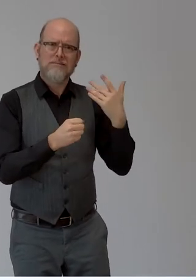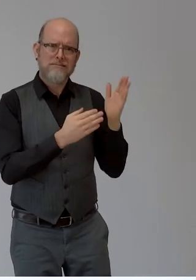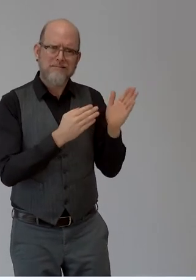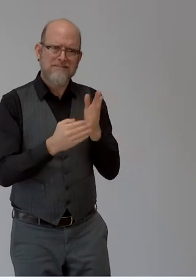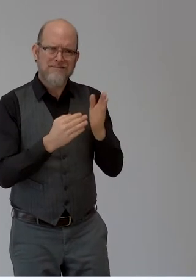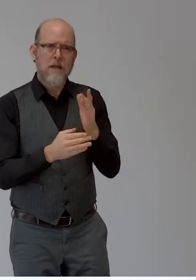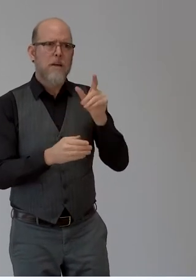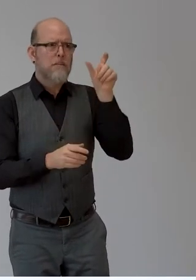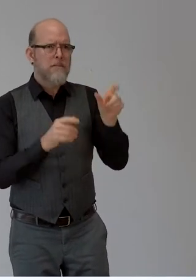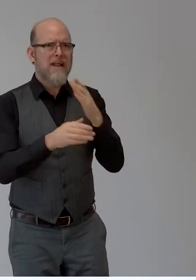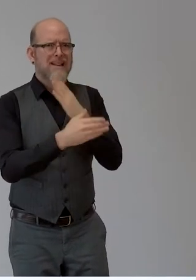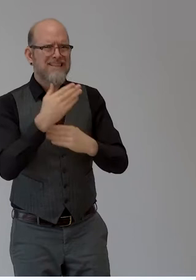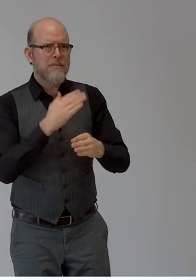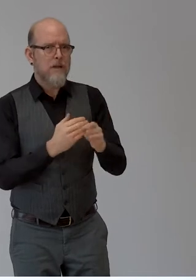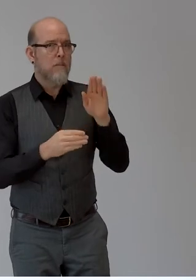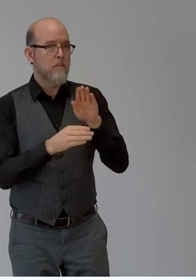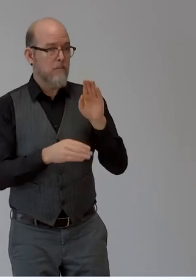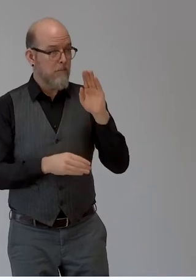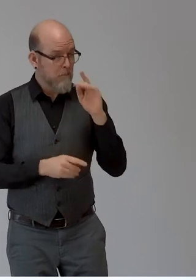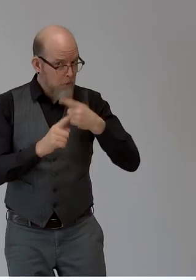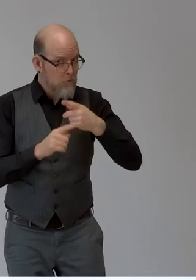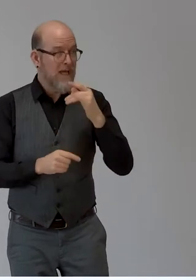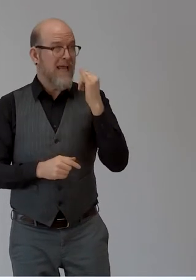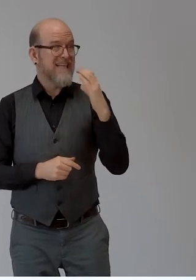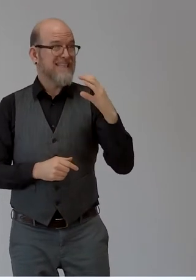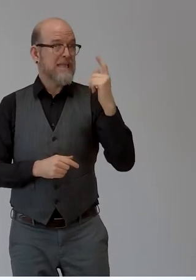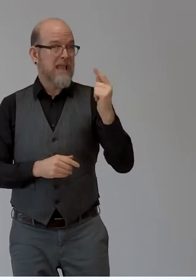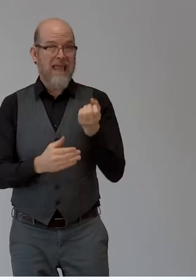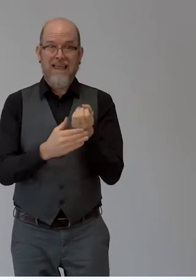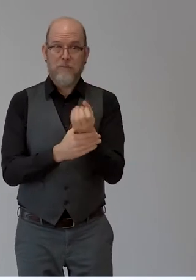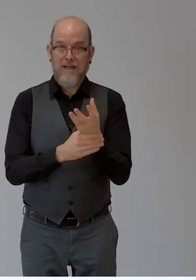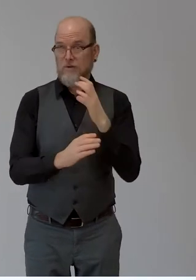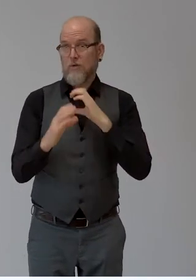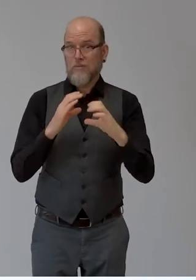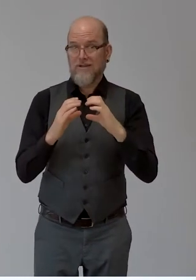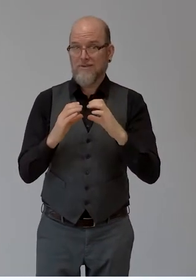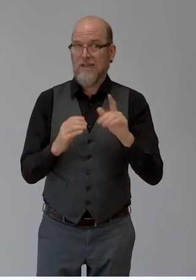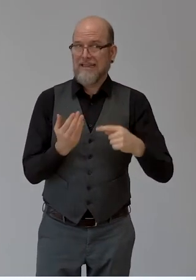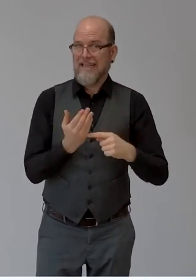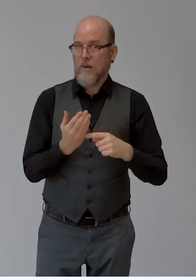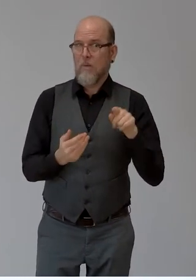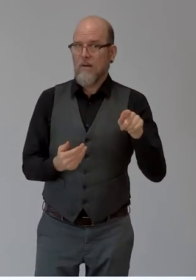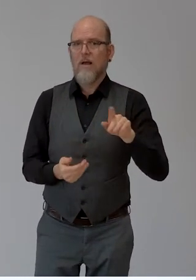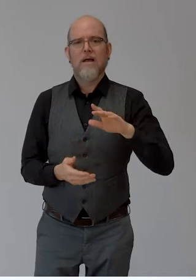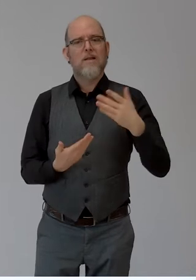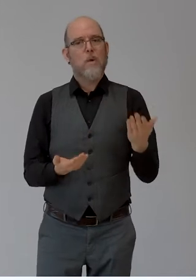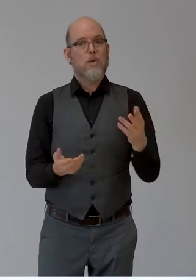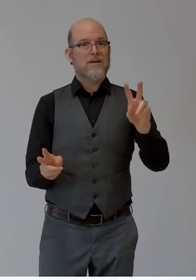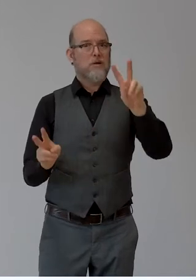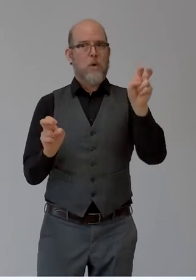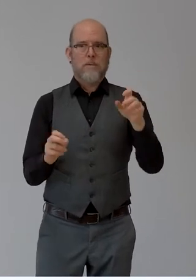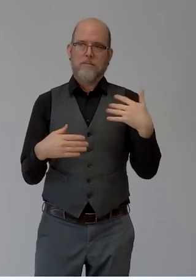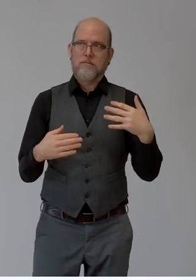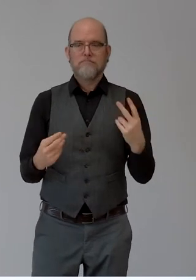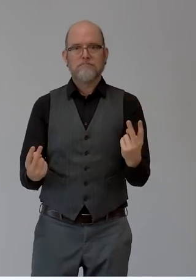information and communication technology. We have considered this topic, ICT, so important that from now on